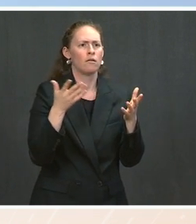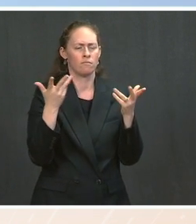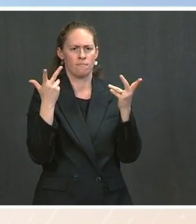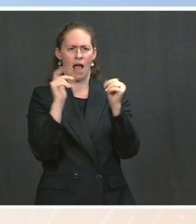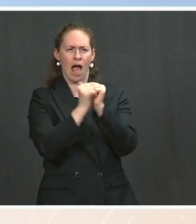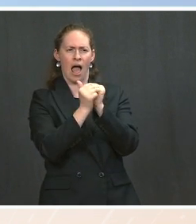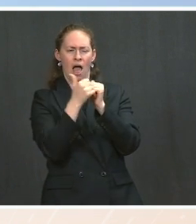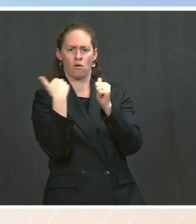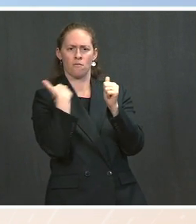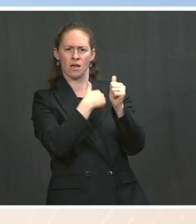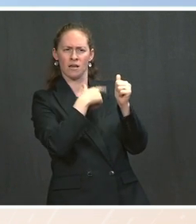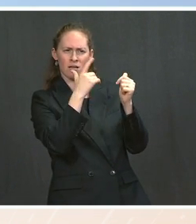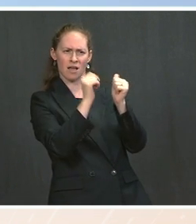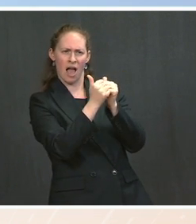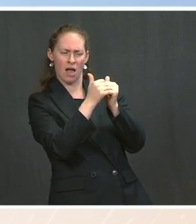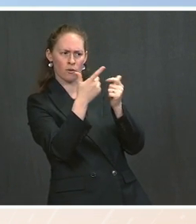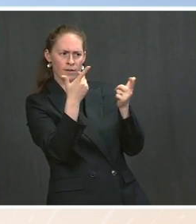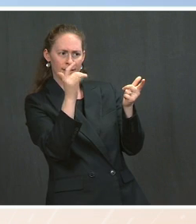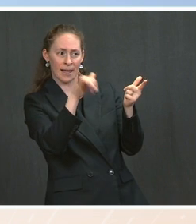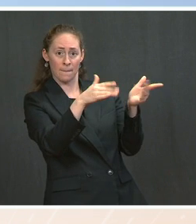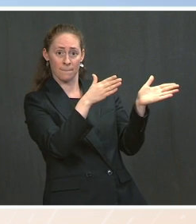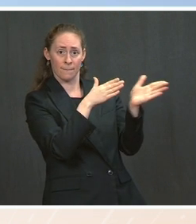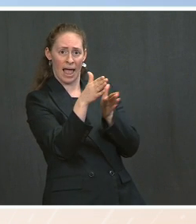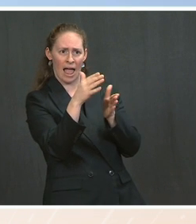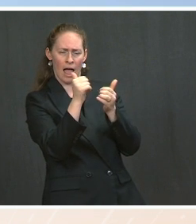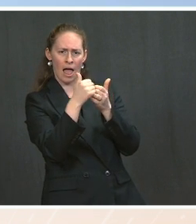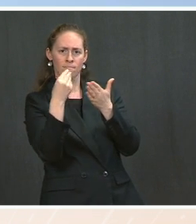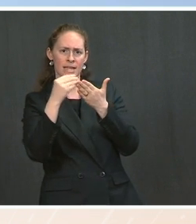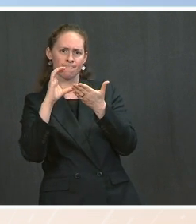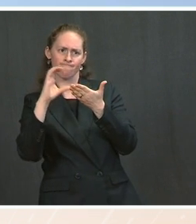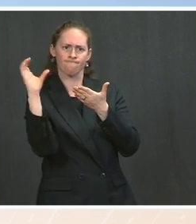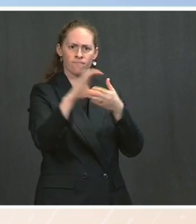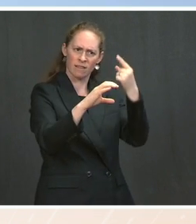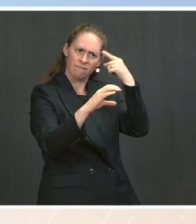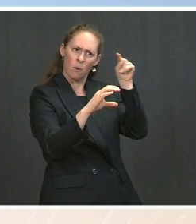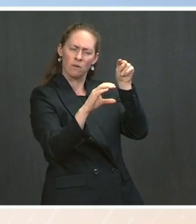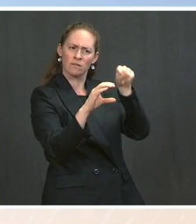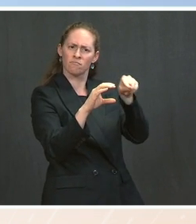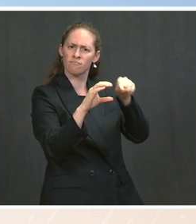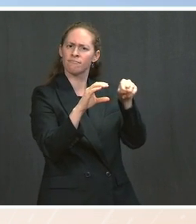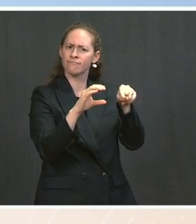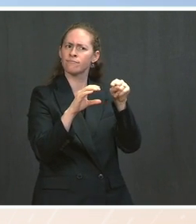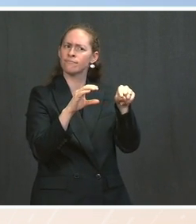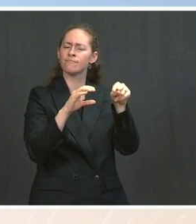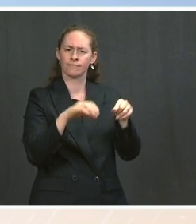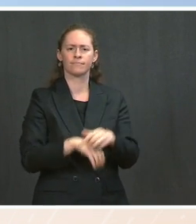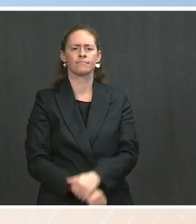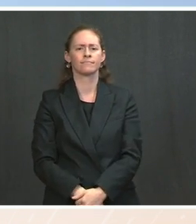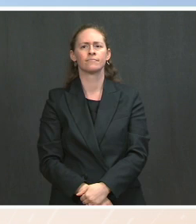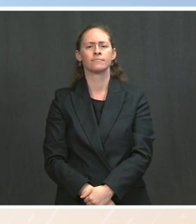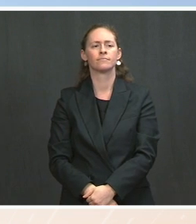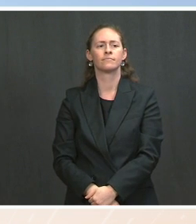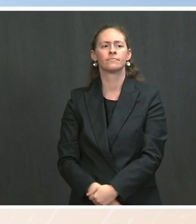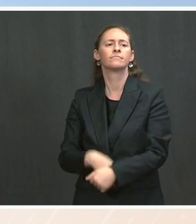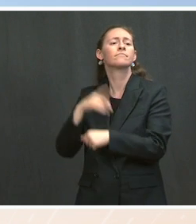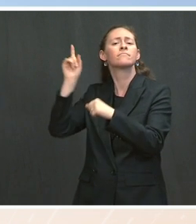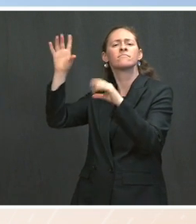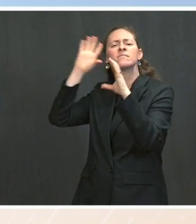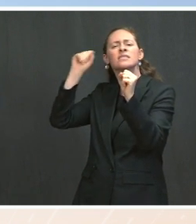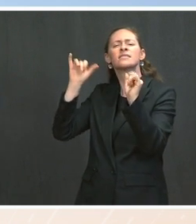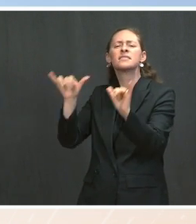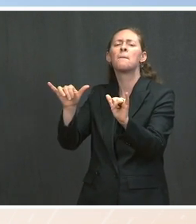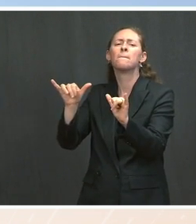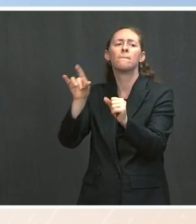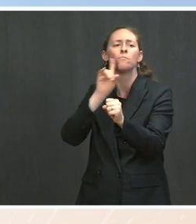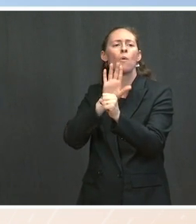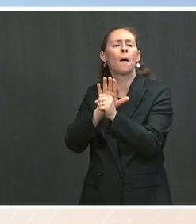the president has put forward. And he's clearly talked about and remains committed to his campaign pledge of pushing for a public option,